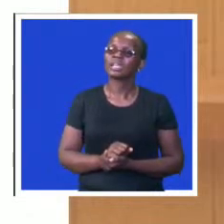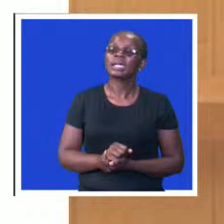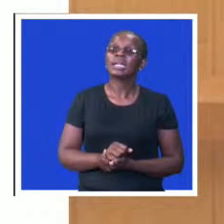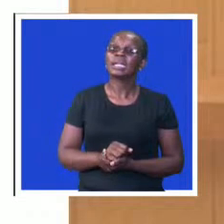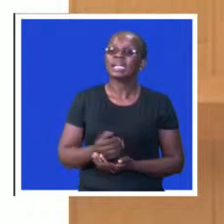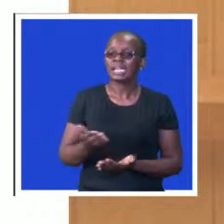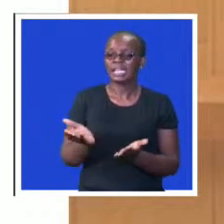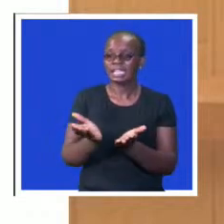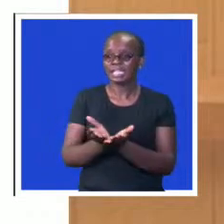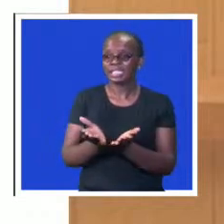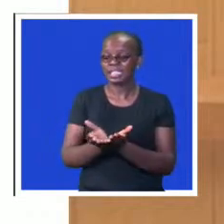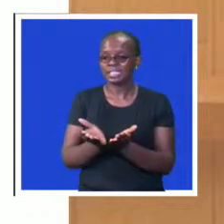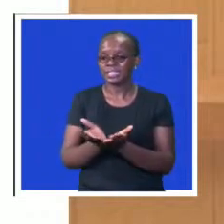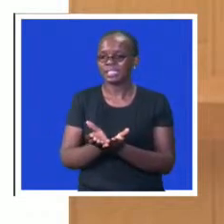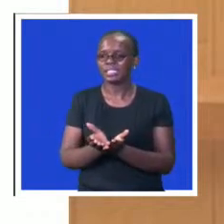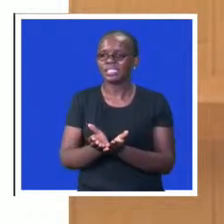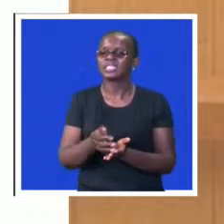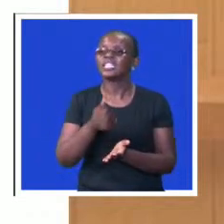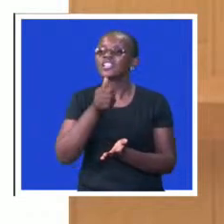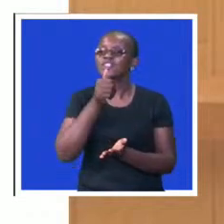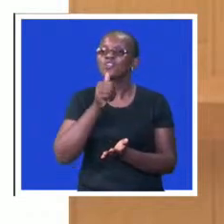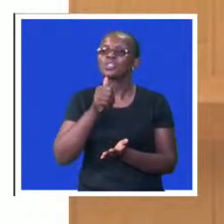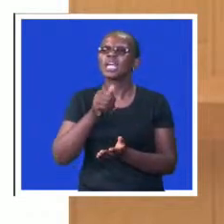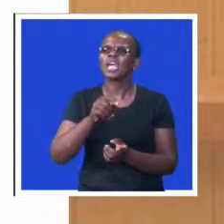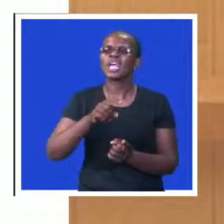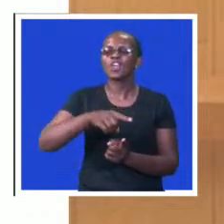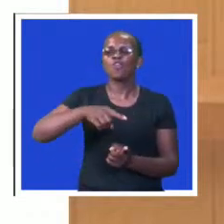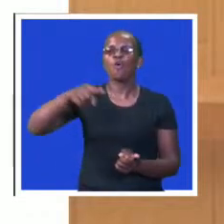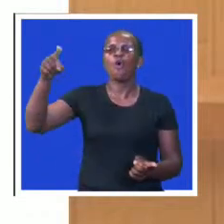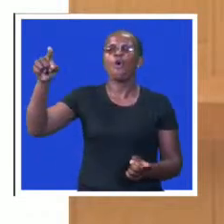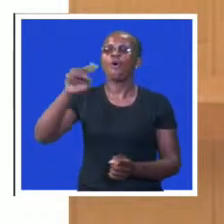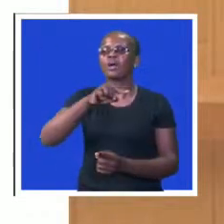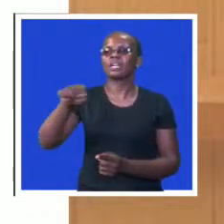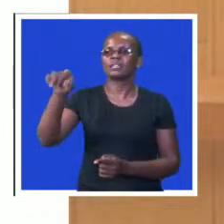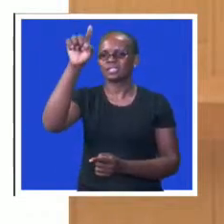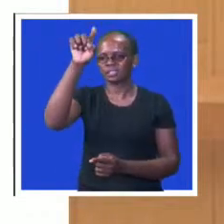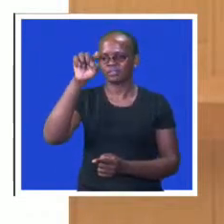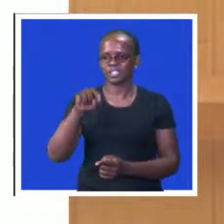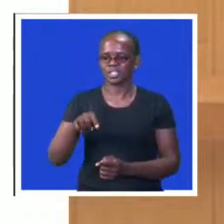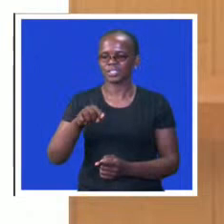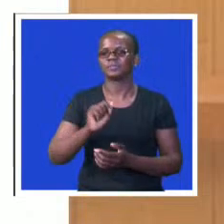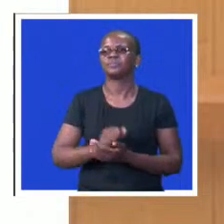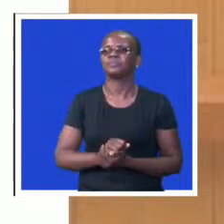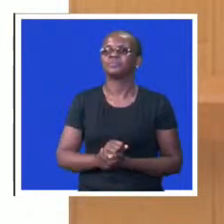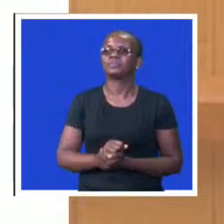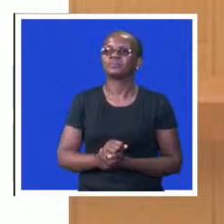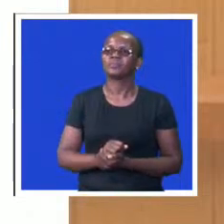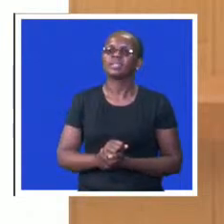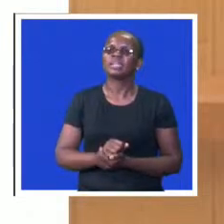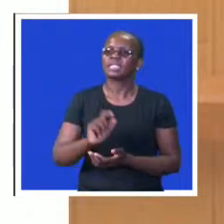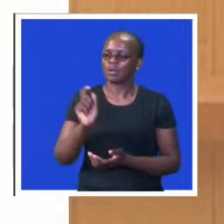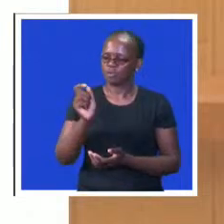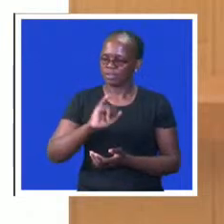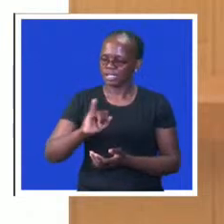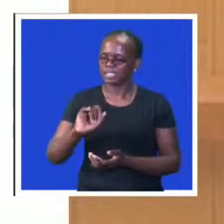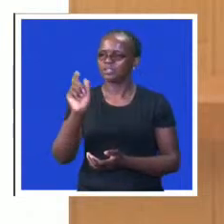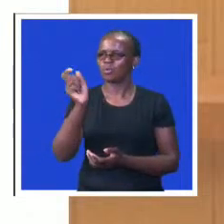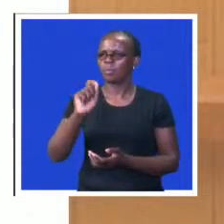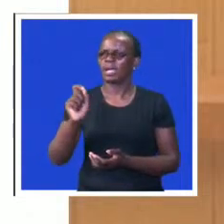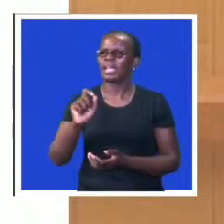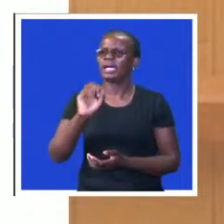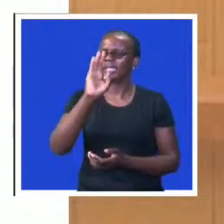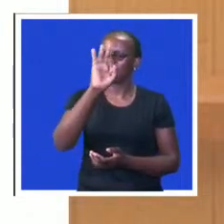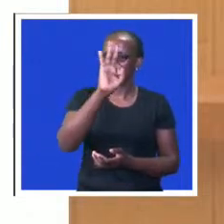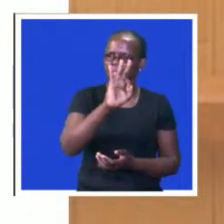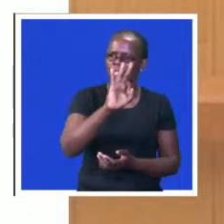class, this is the division machine. So now we are going to place our 3 outside and